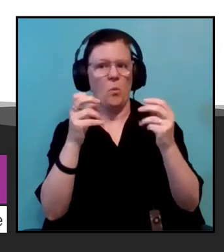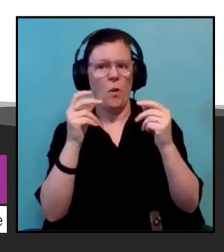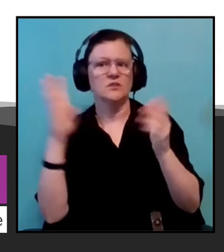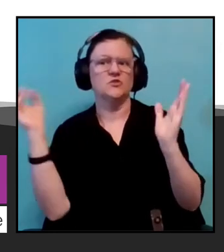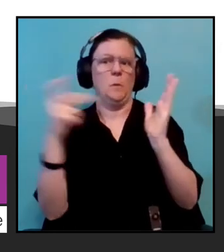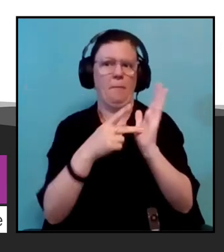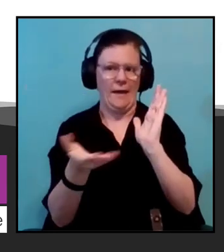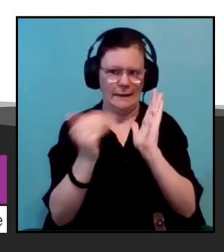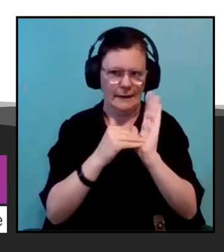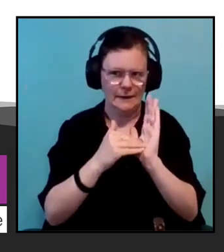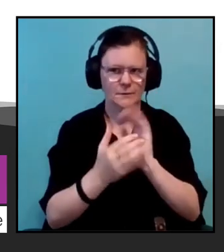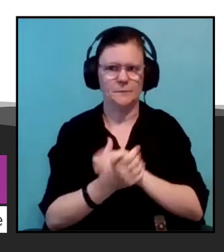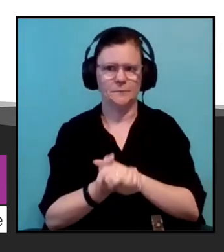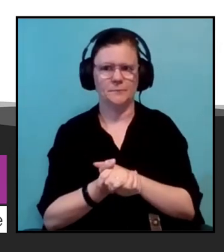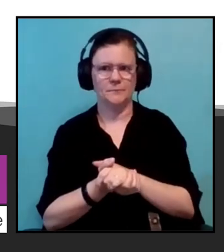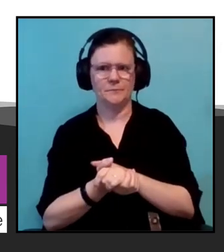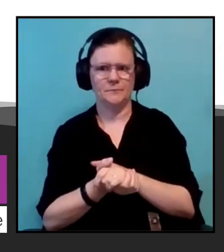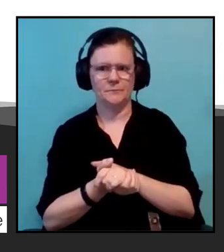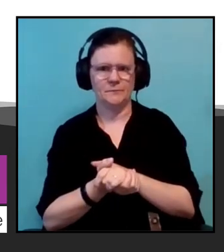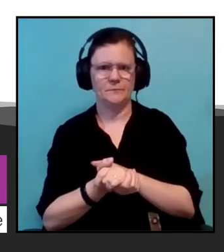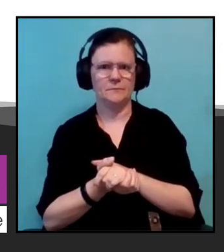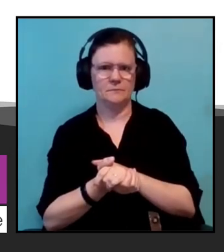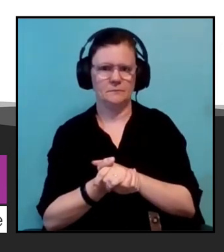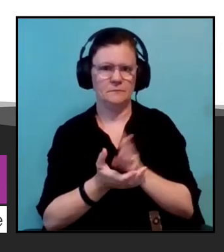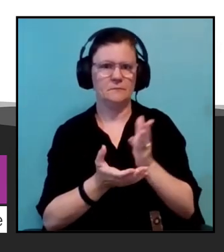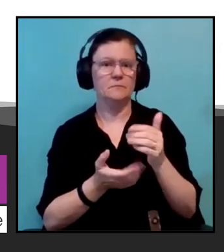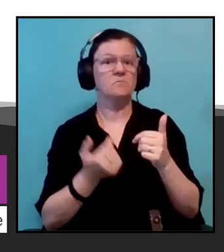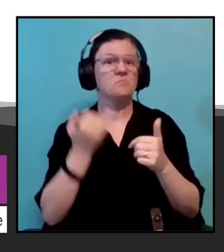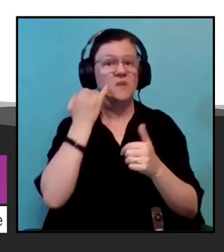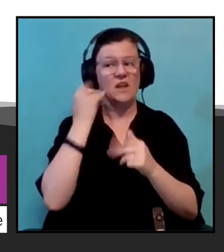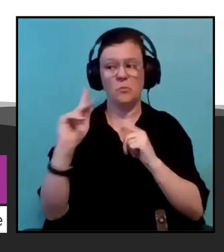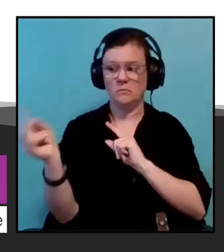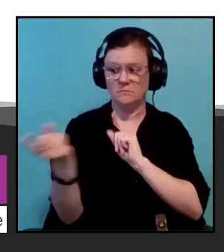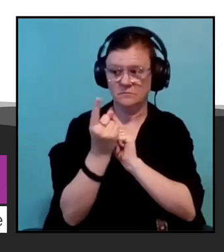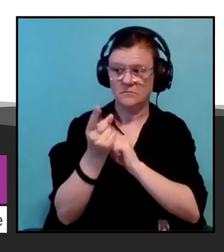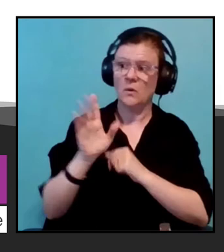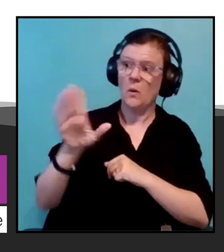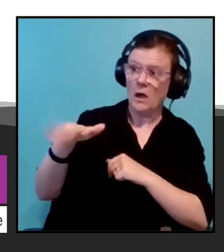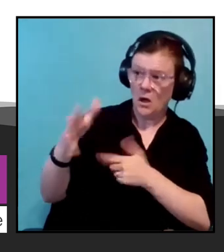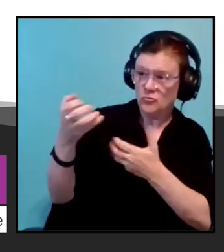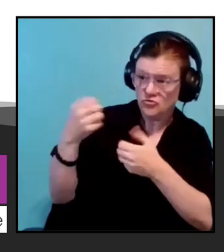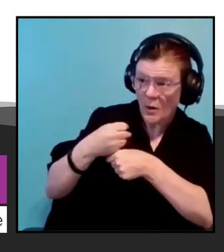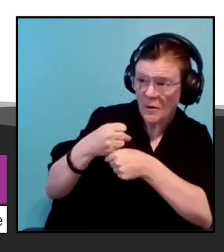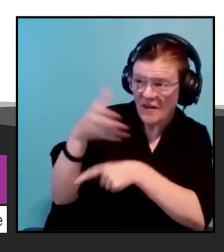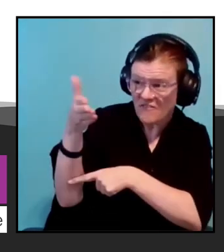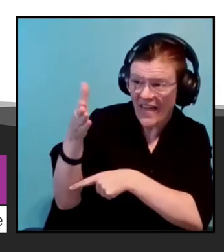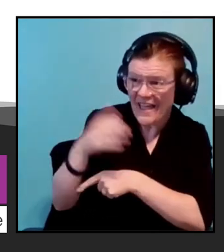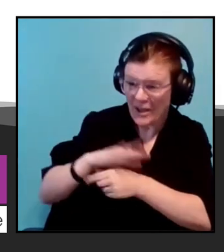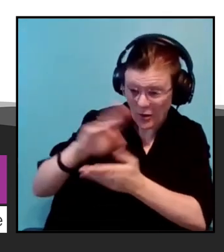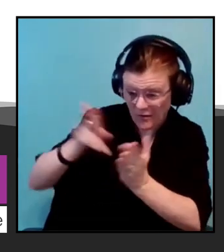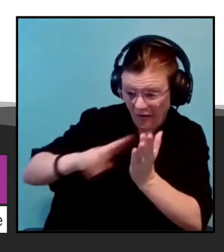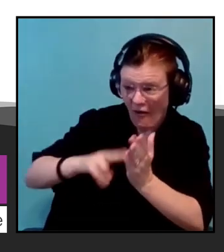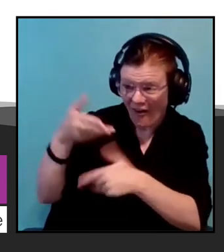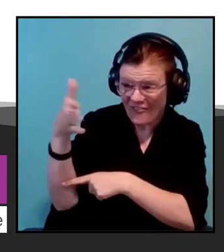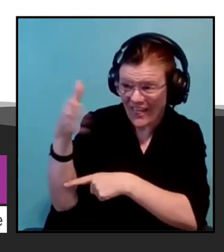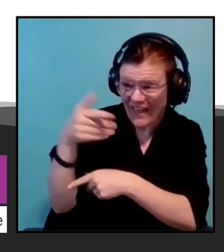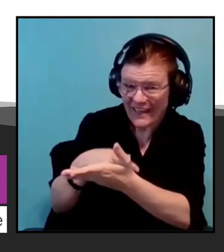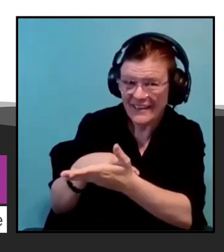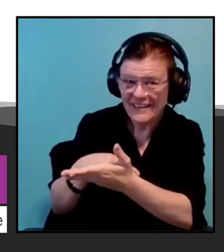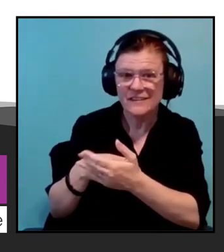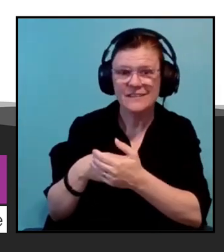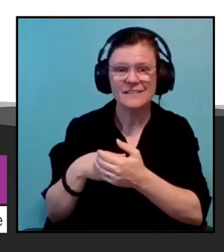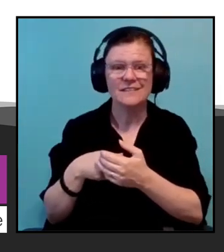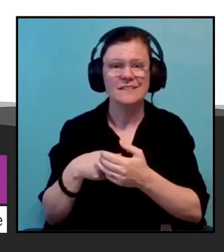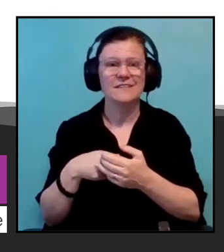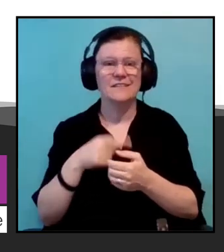return. Anytime someone stopped by, one of us would be yelling, "Do you want to make a flag?" And we scaled